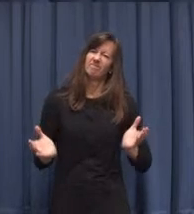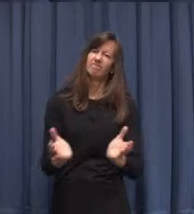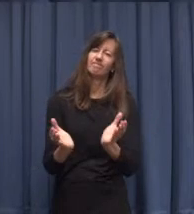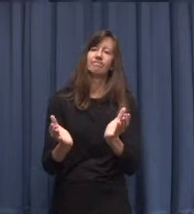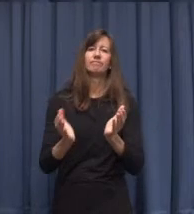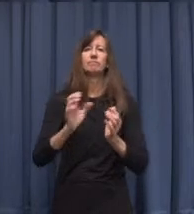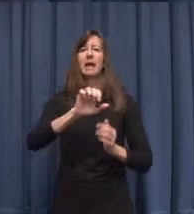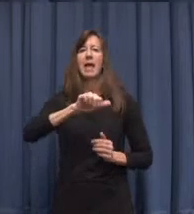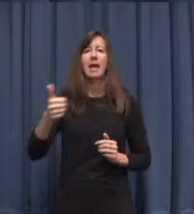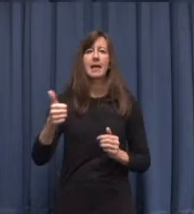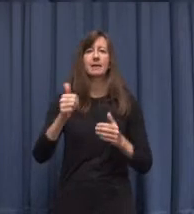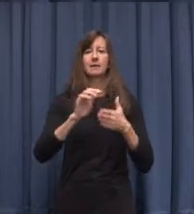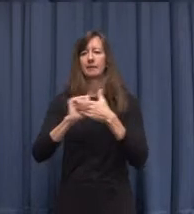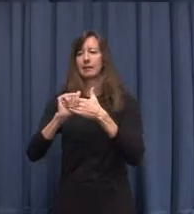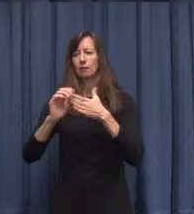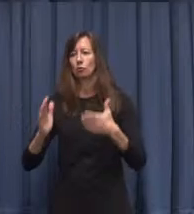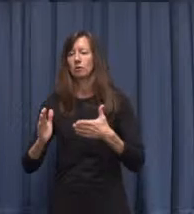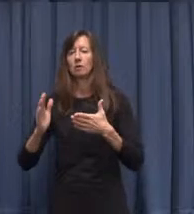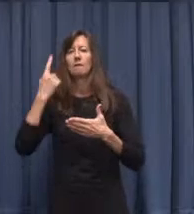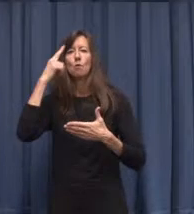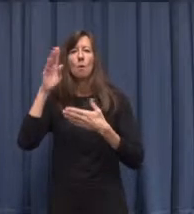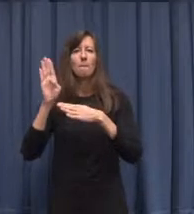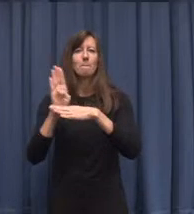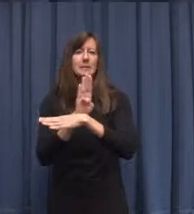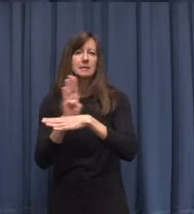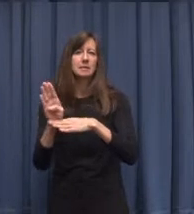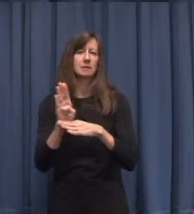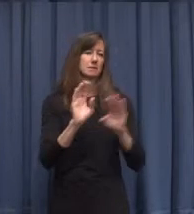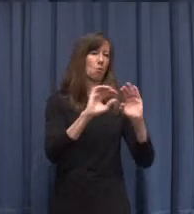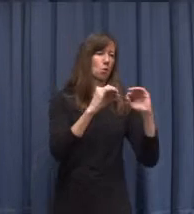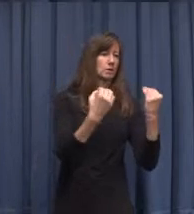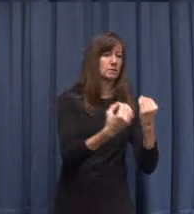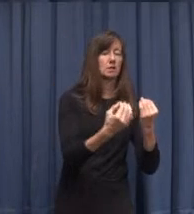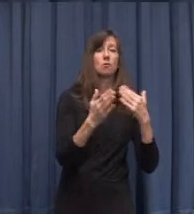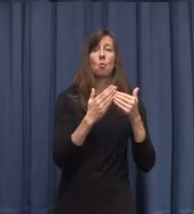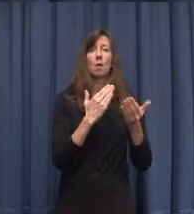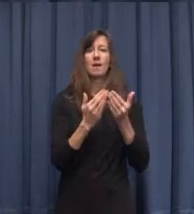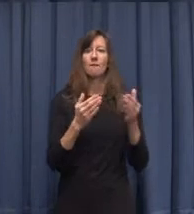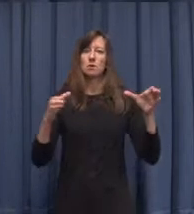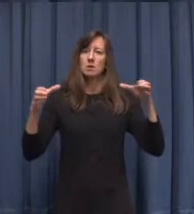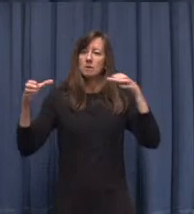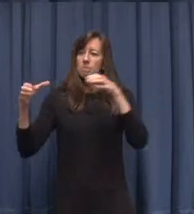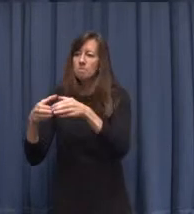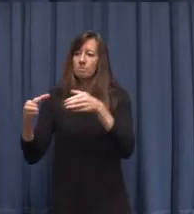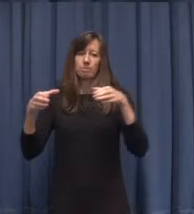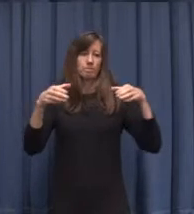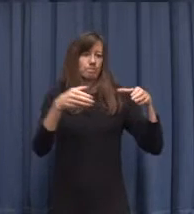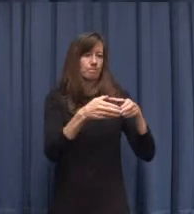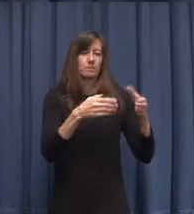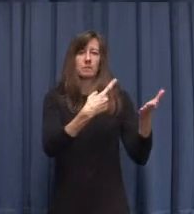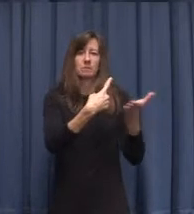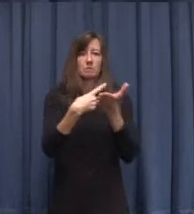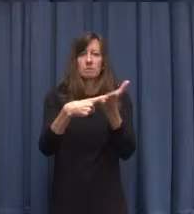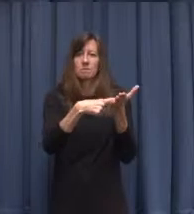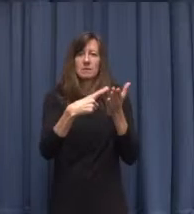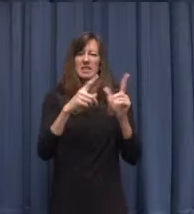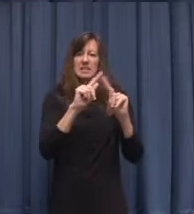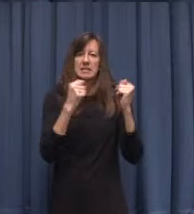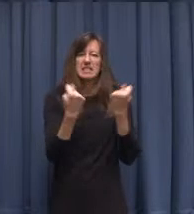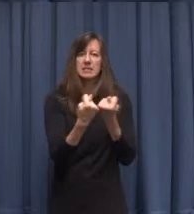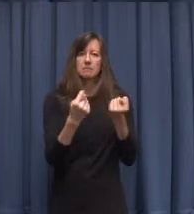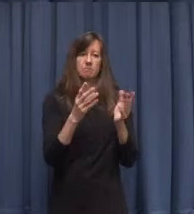and organization to get together with your team and your staff and think now about what can you do